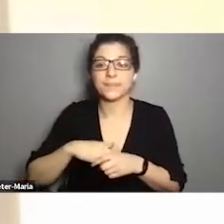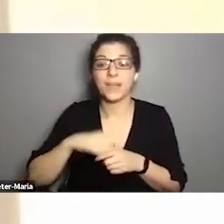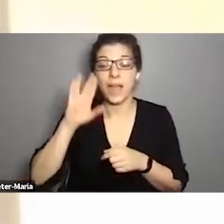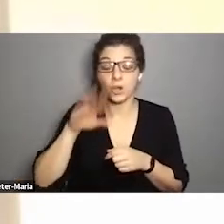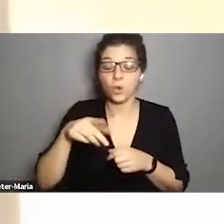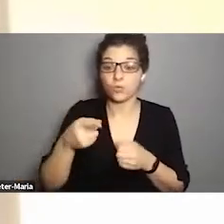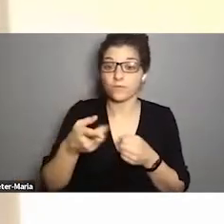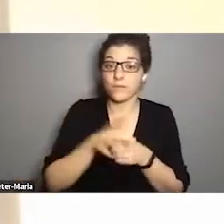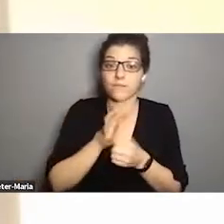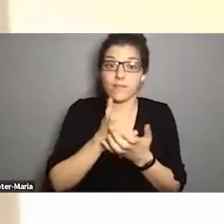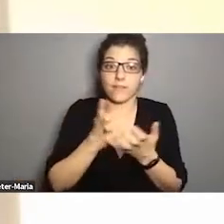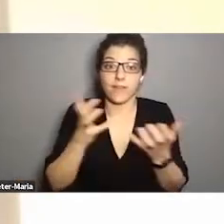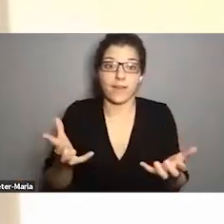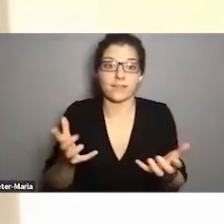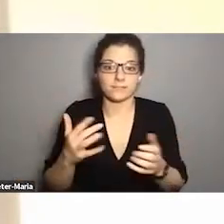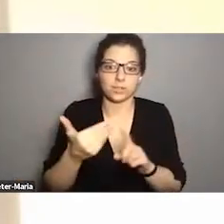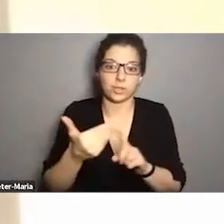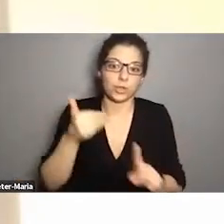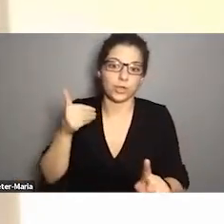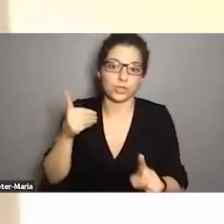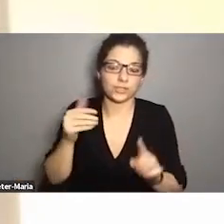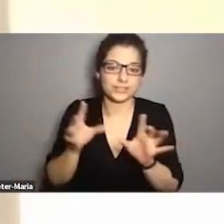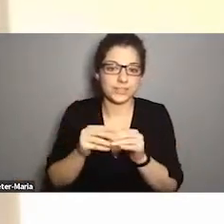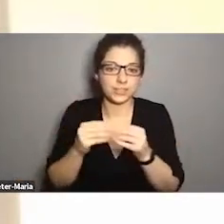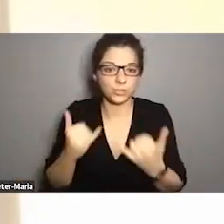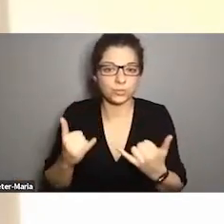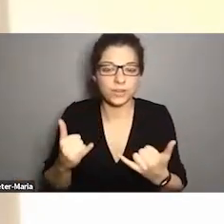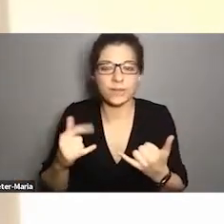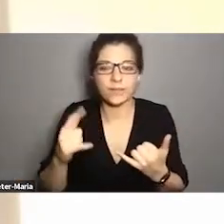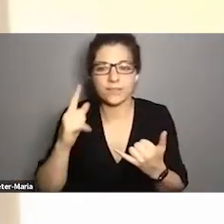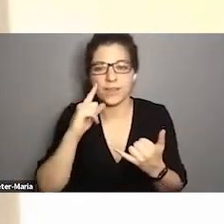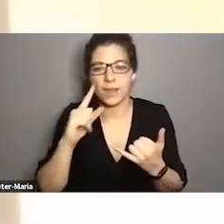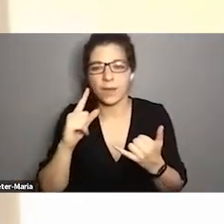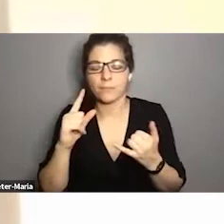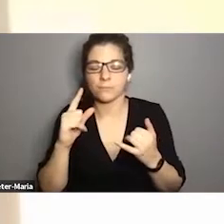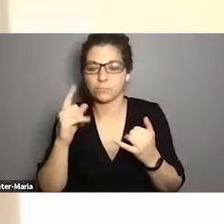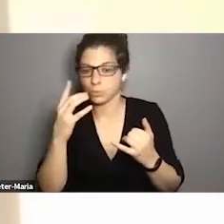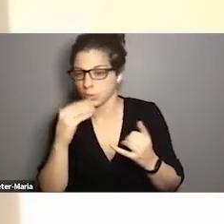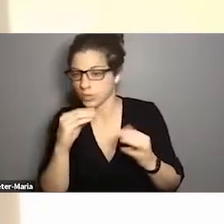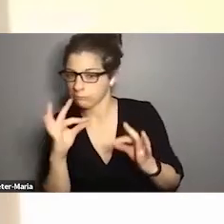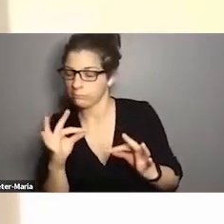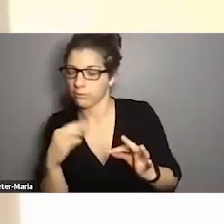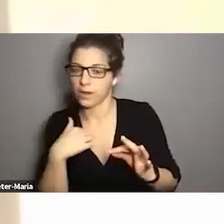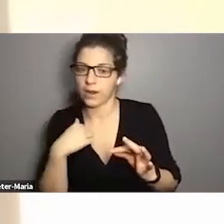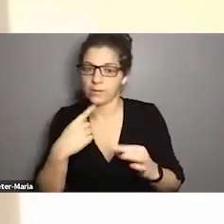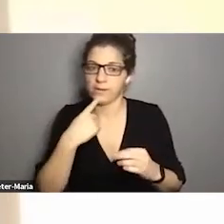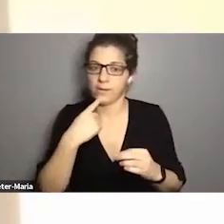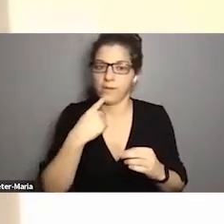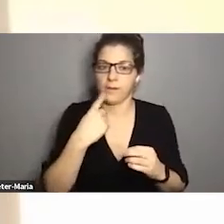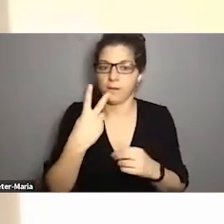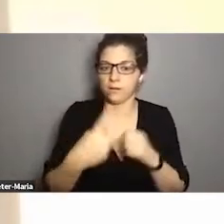covered a lot in the earlier sessions today, but I think I'm on pretty safe ground when I say that